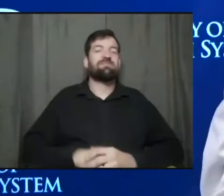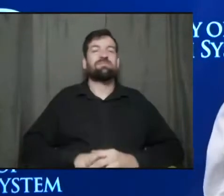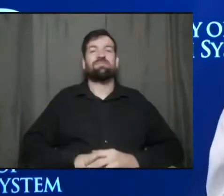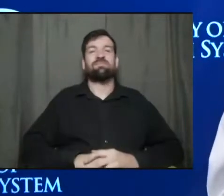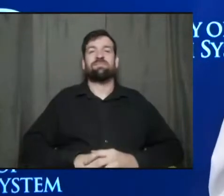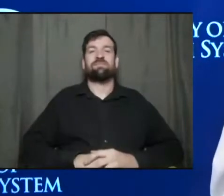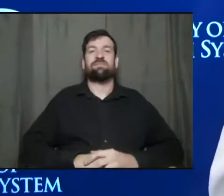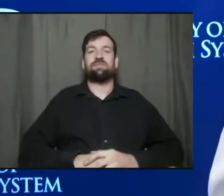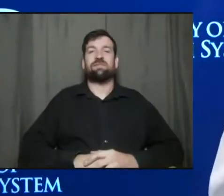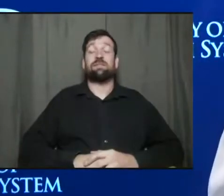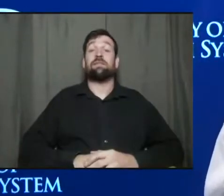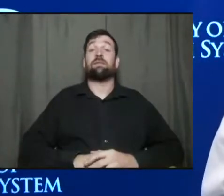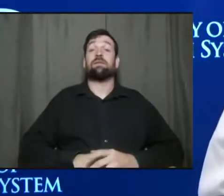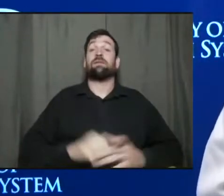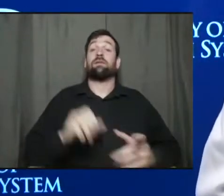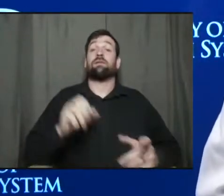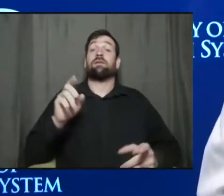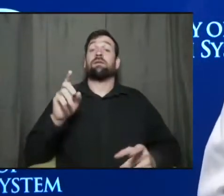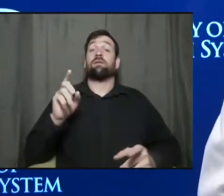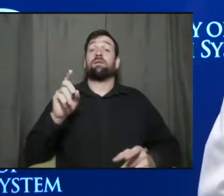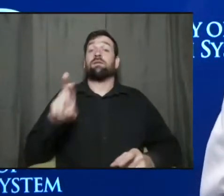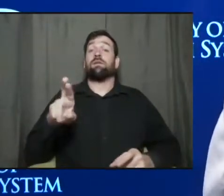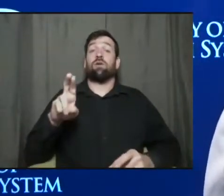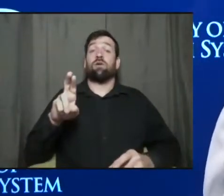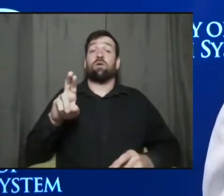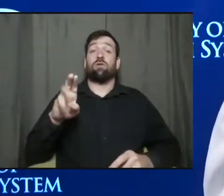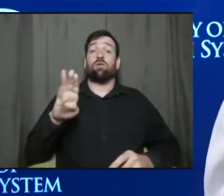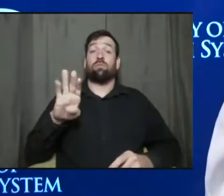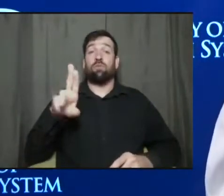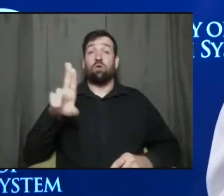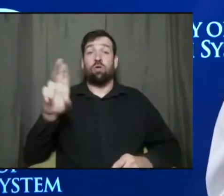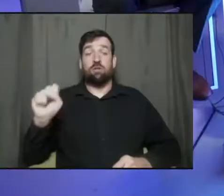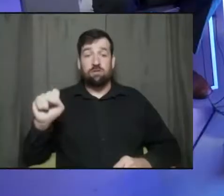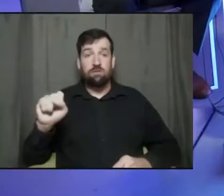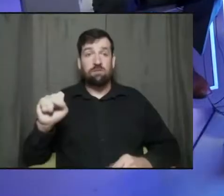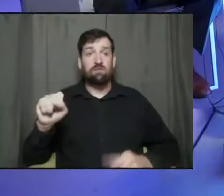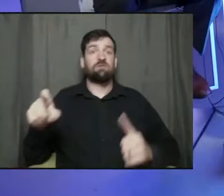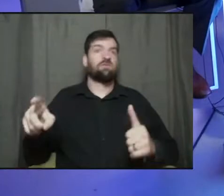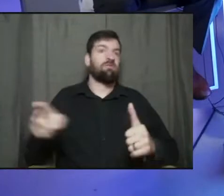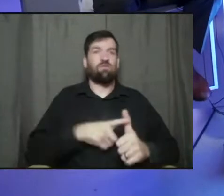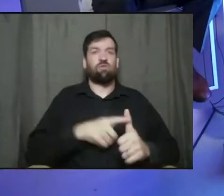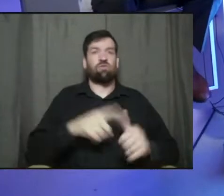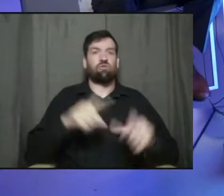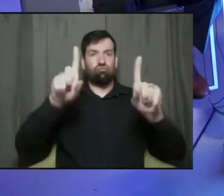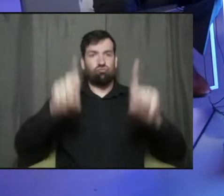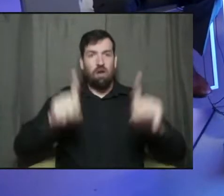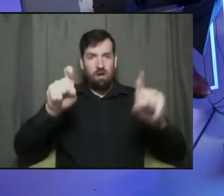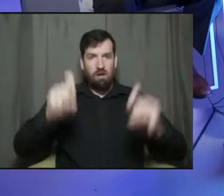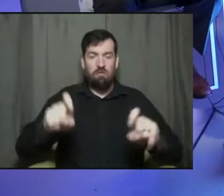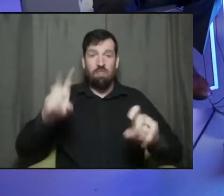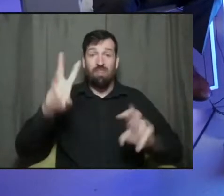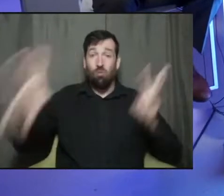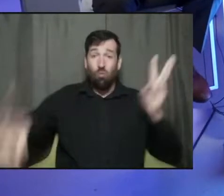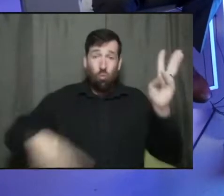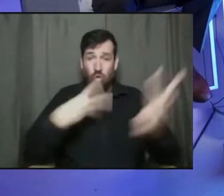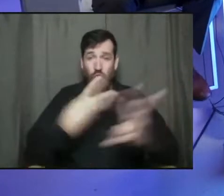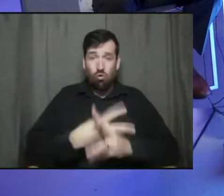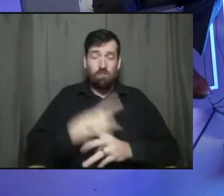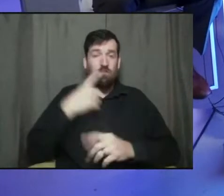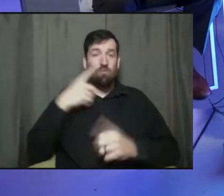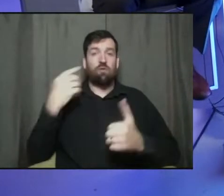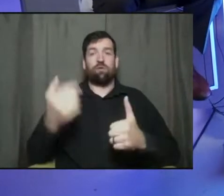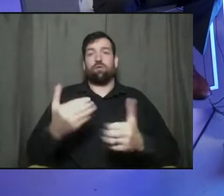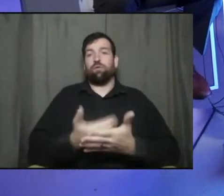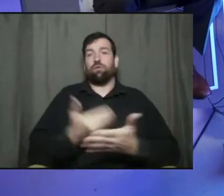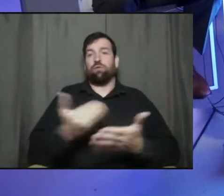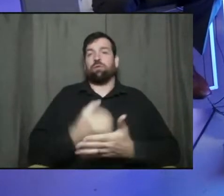right, Dr. Mermis, congratulations on enrolling and dosing the first trial in the world to receive a new CF gene therapy. Okay,